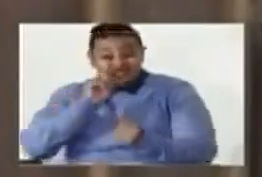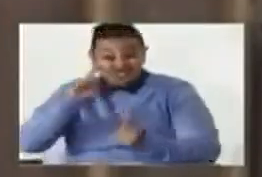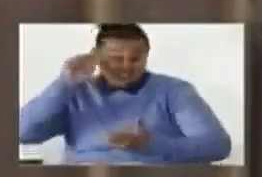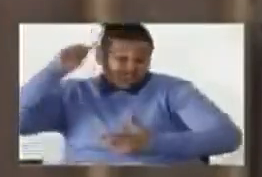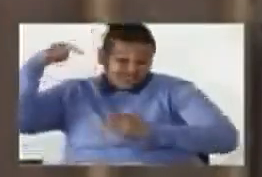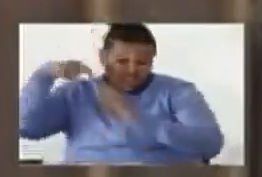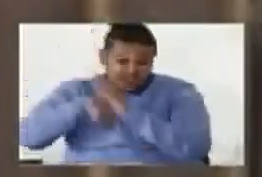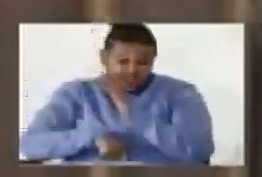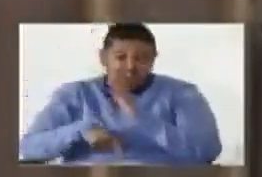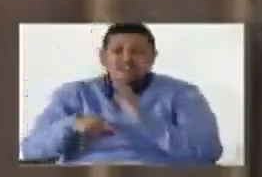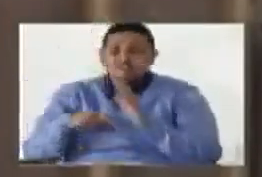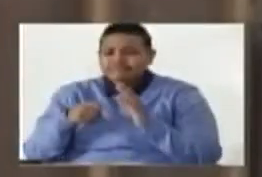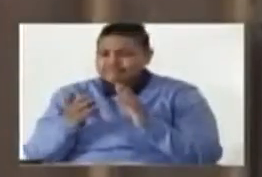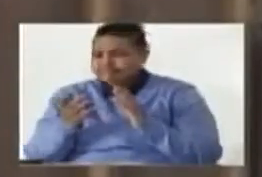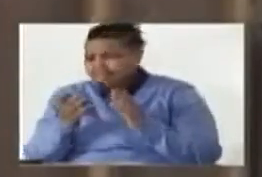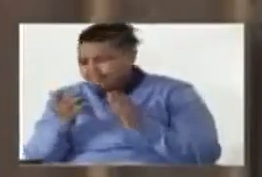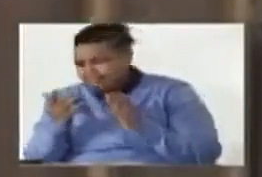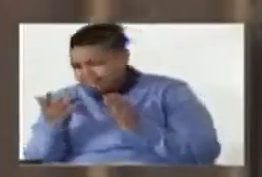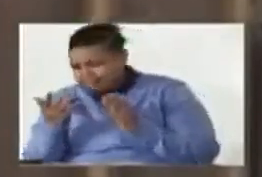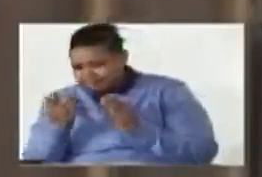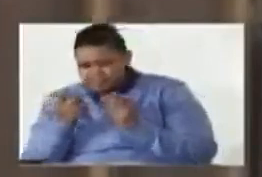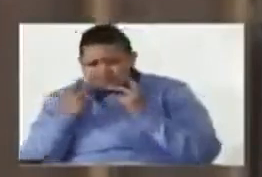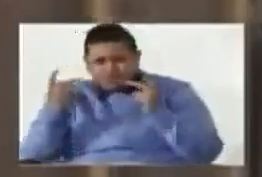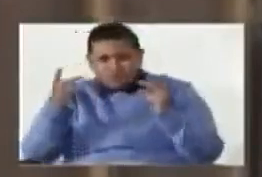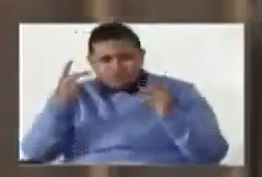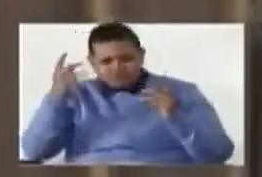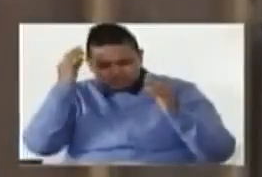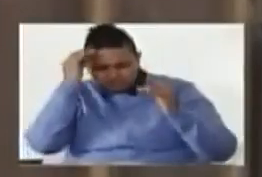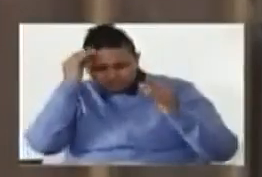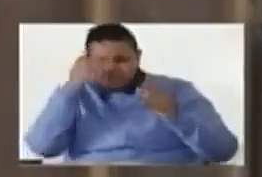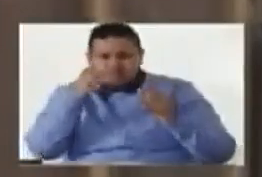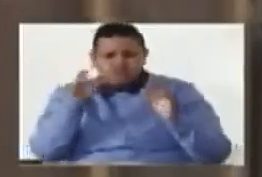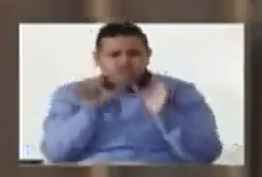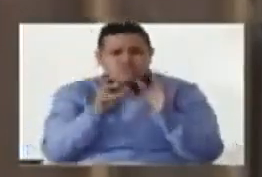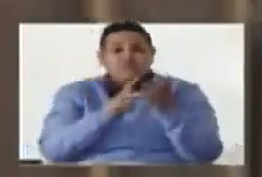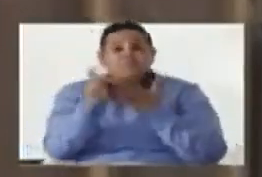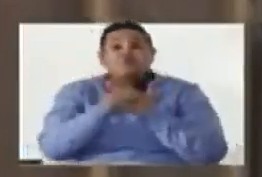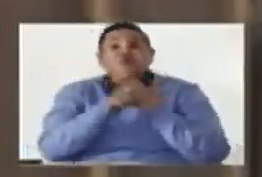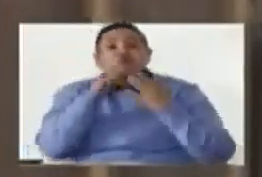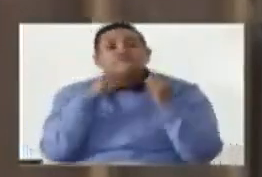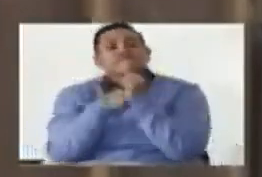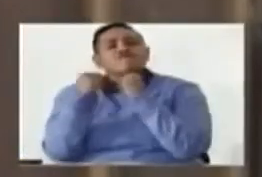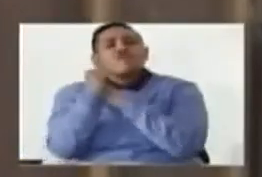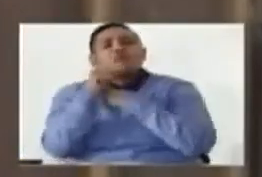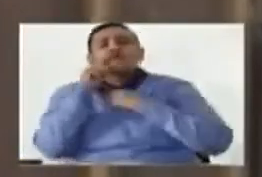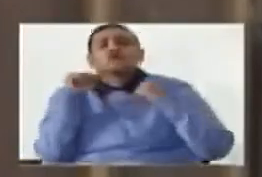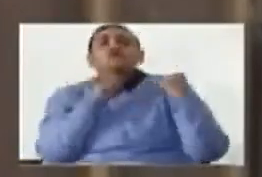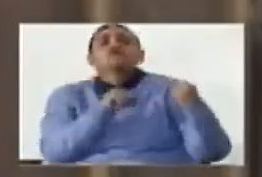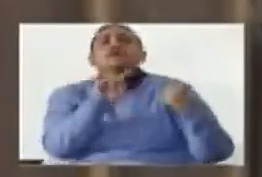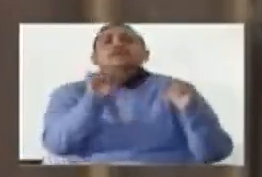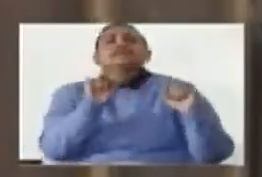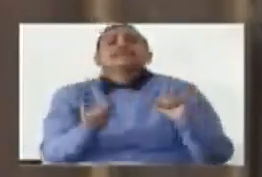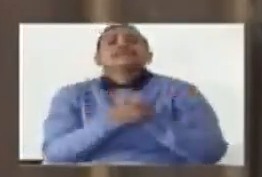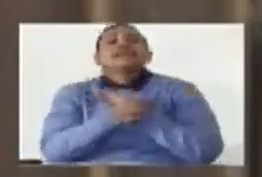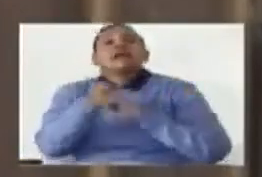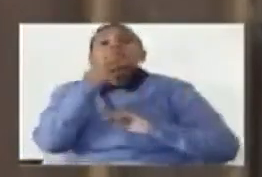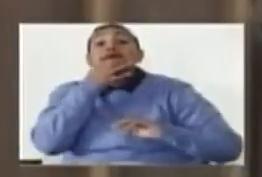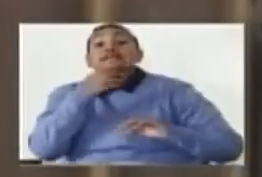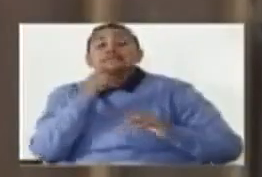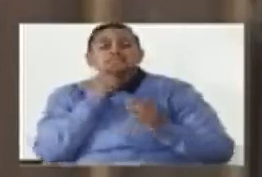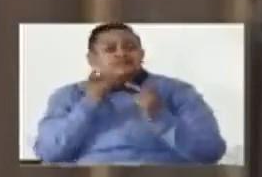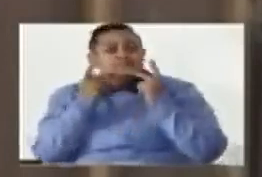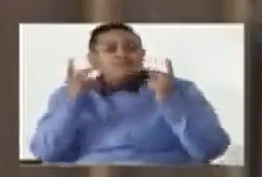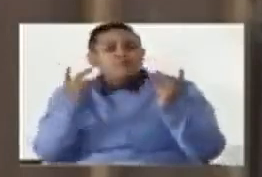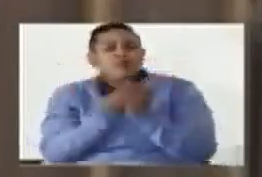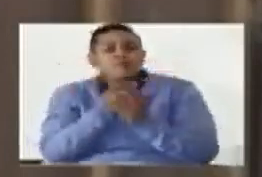training certification program and framework geared towards strengthening the capacity of public sector